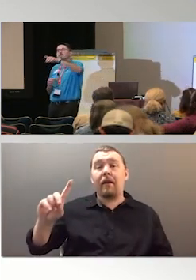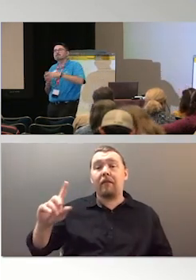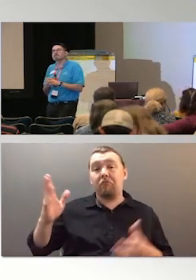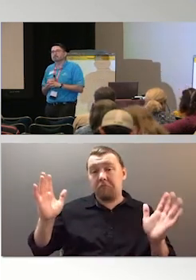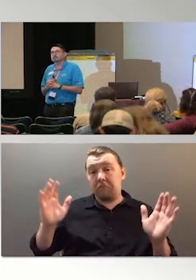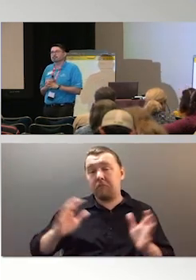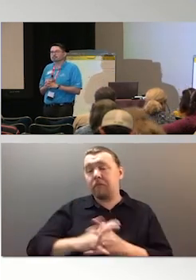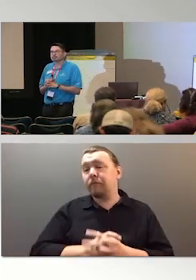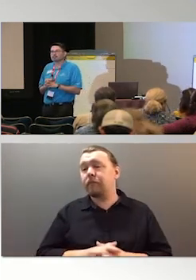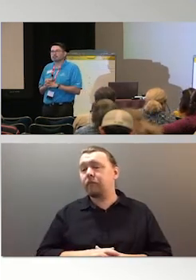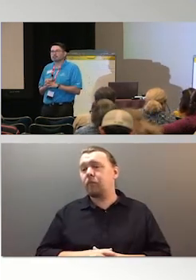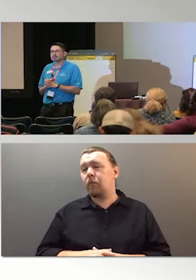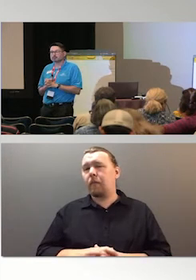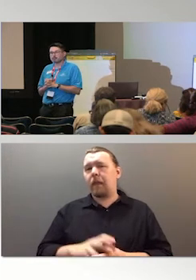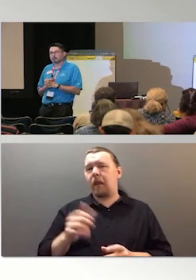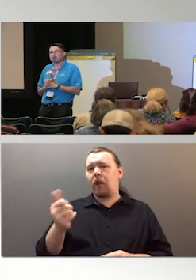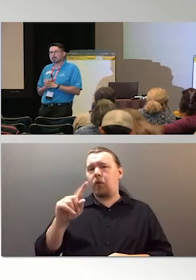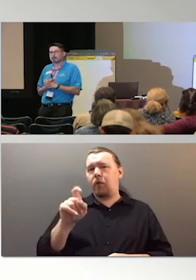ahead.